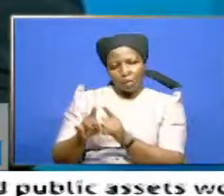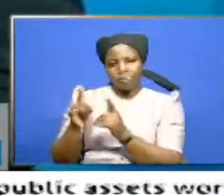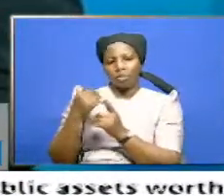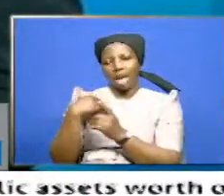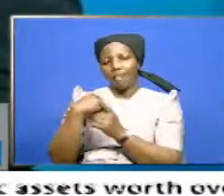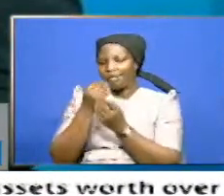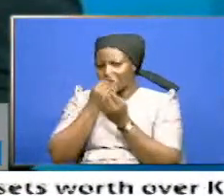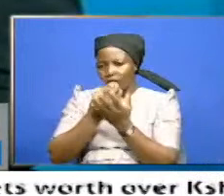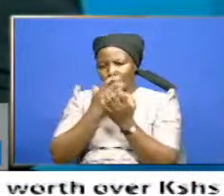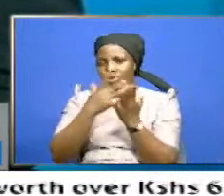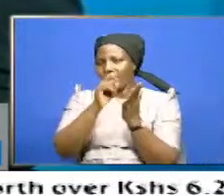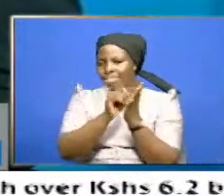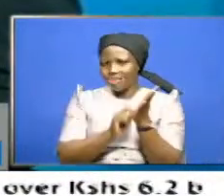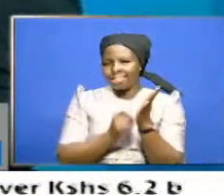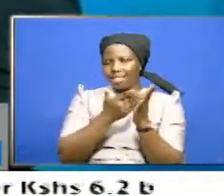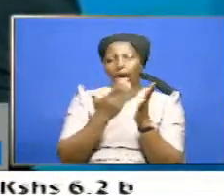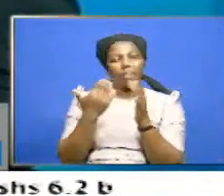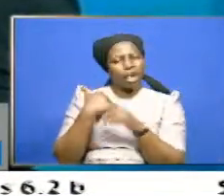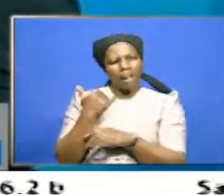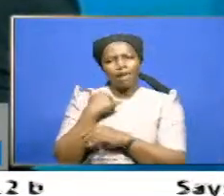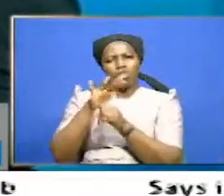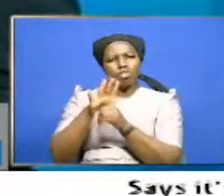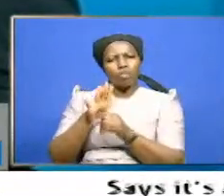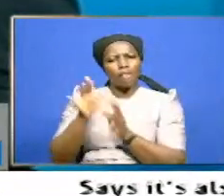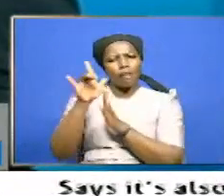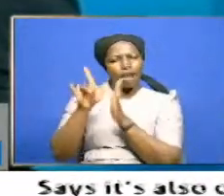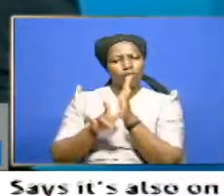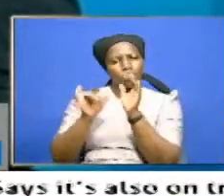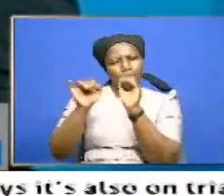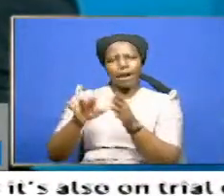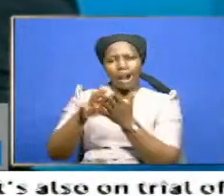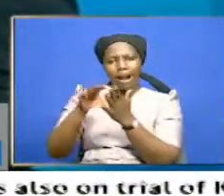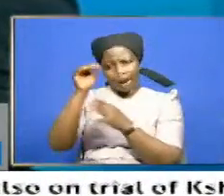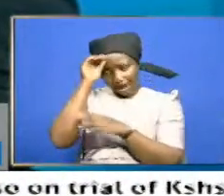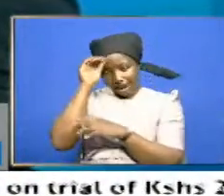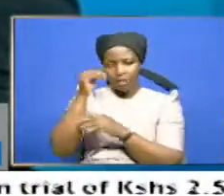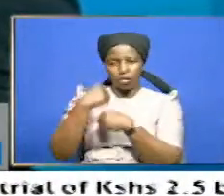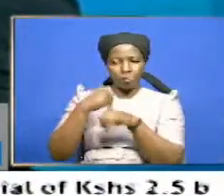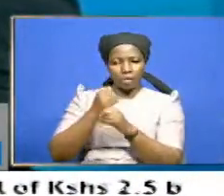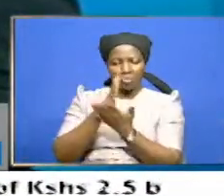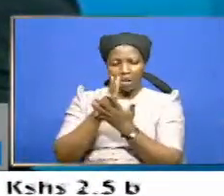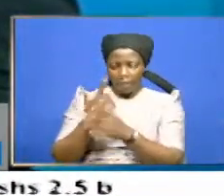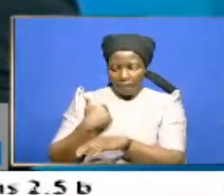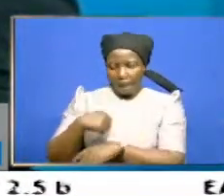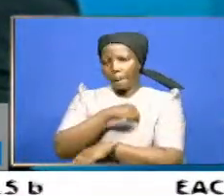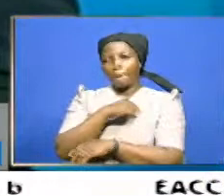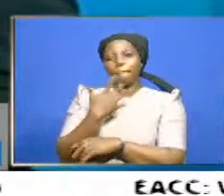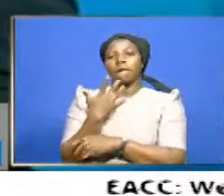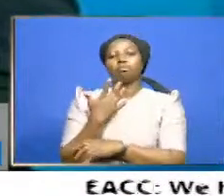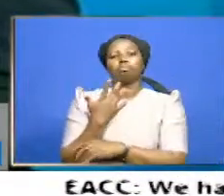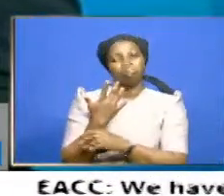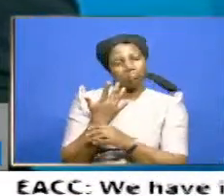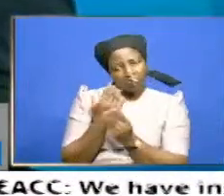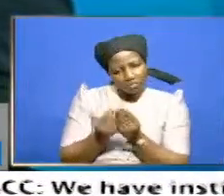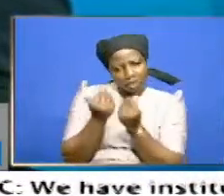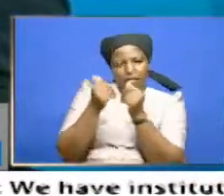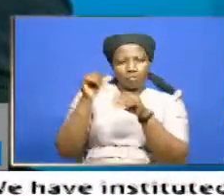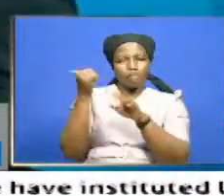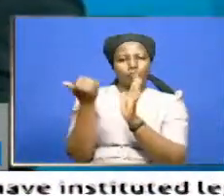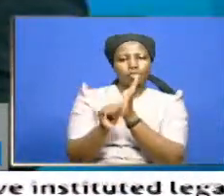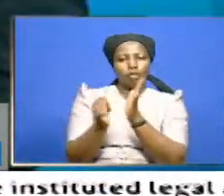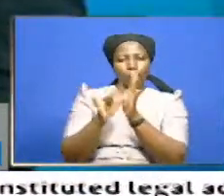There's very, very good lessons we can learn from it to make sure we pick crisis early before they